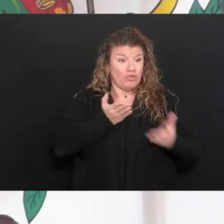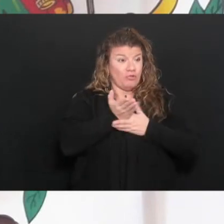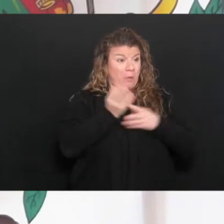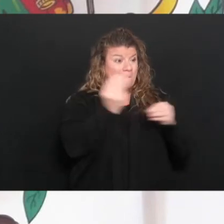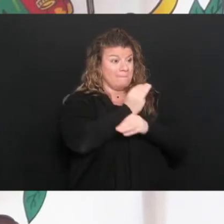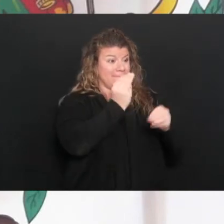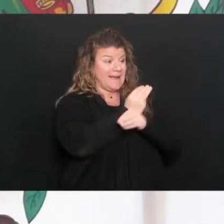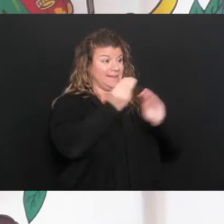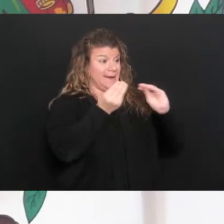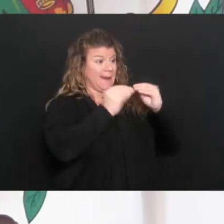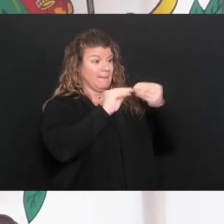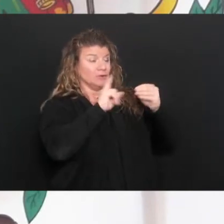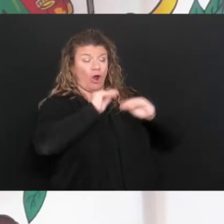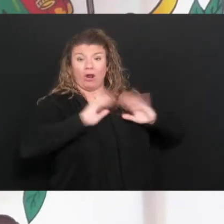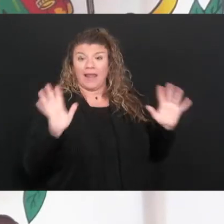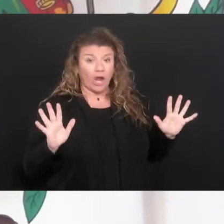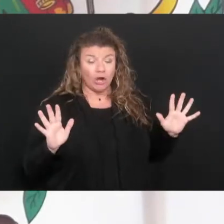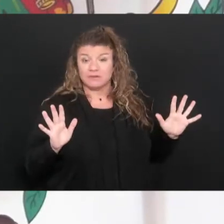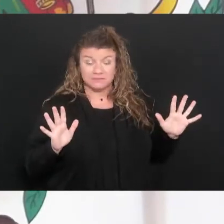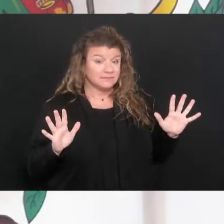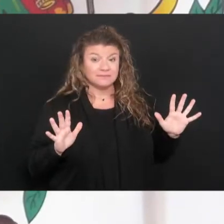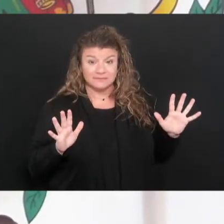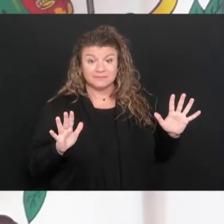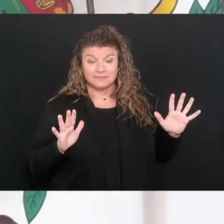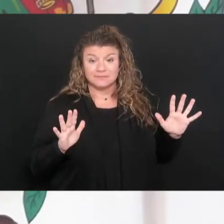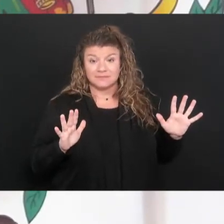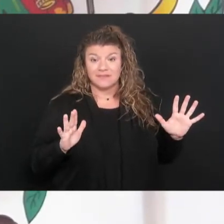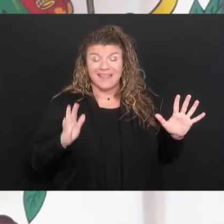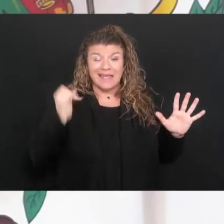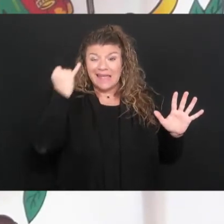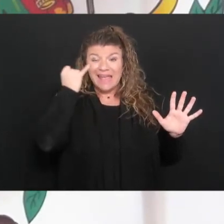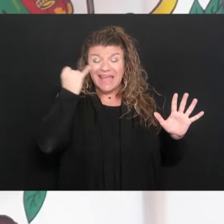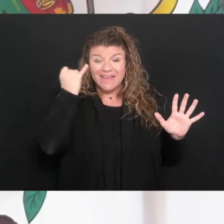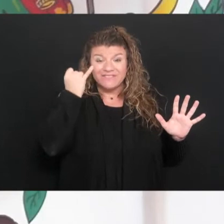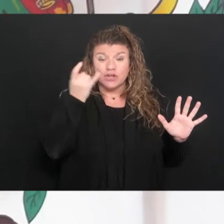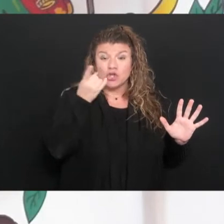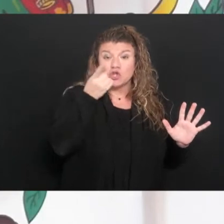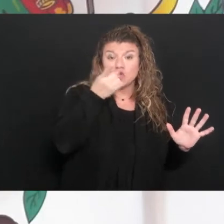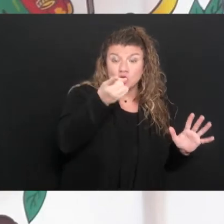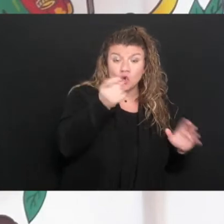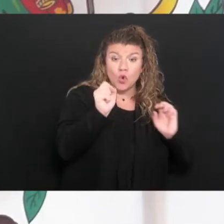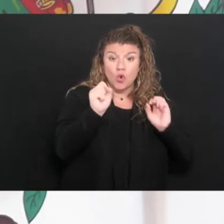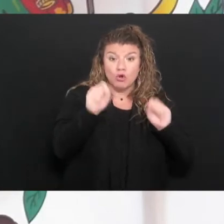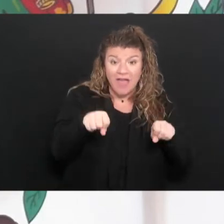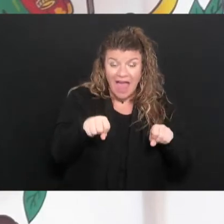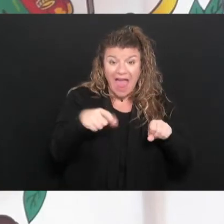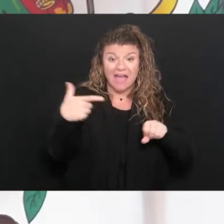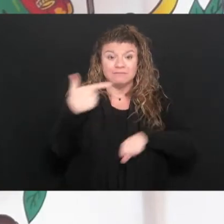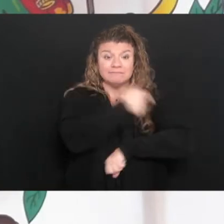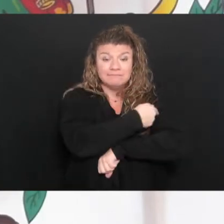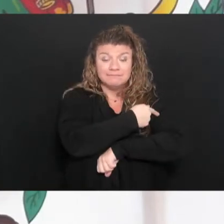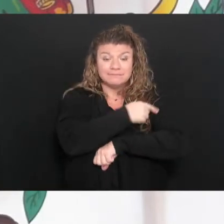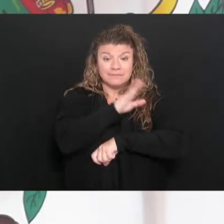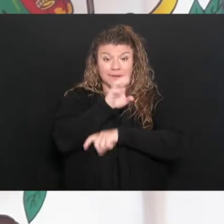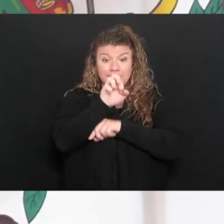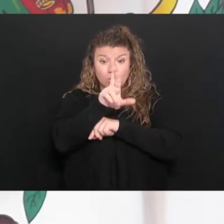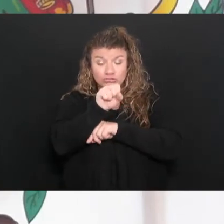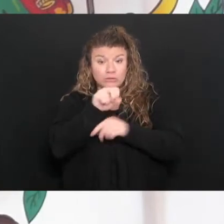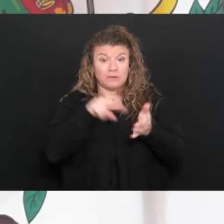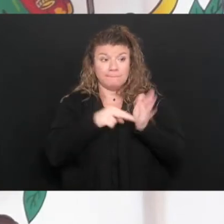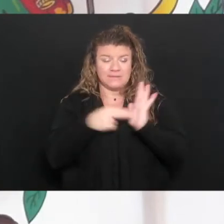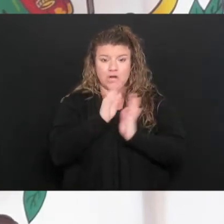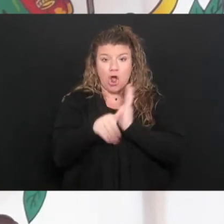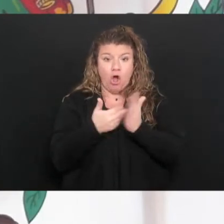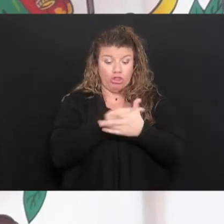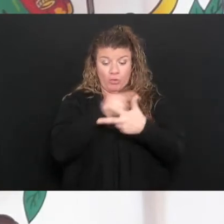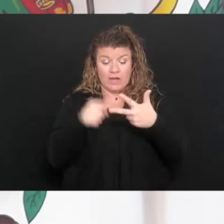it can possibly tell us that if you are eligible and you are right now to get your booster